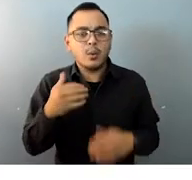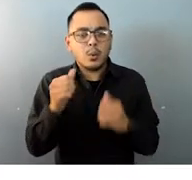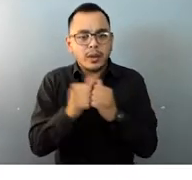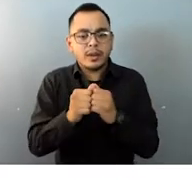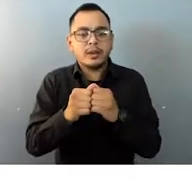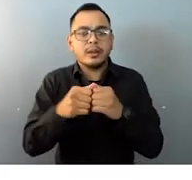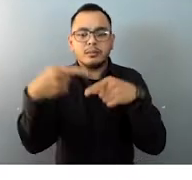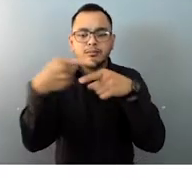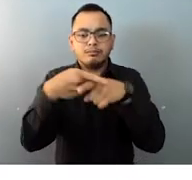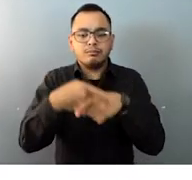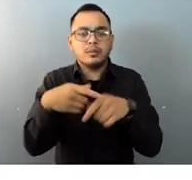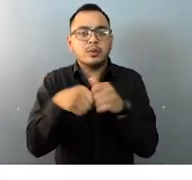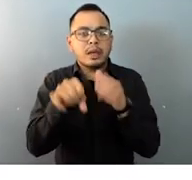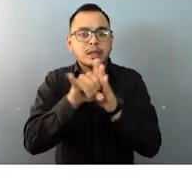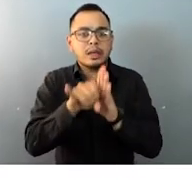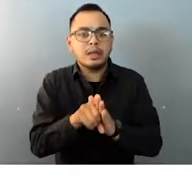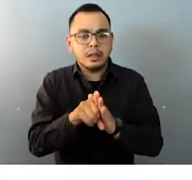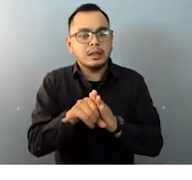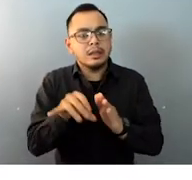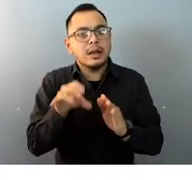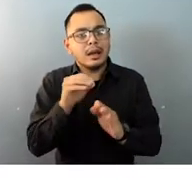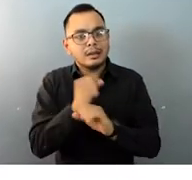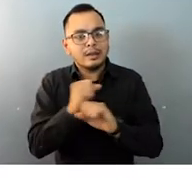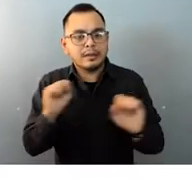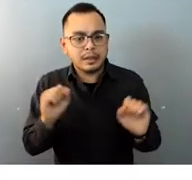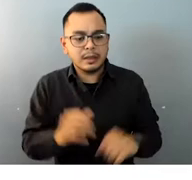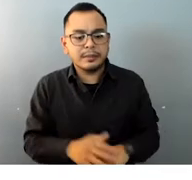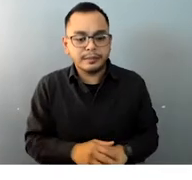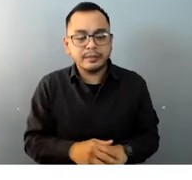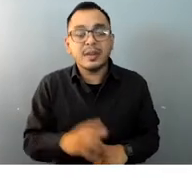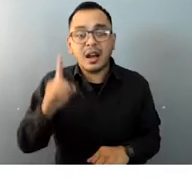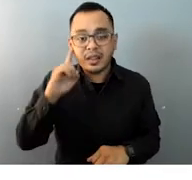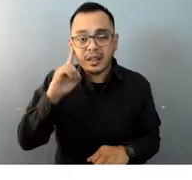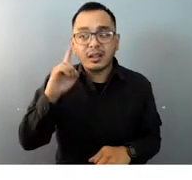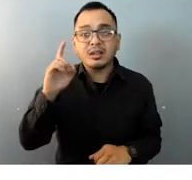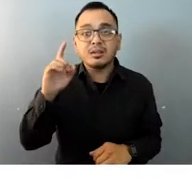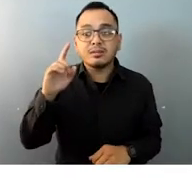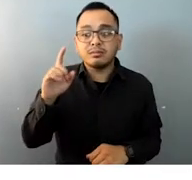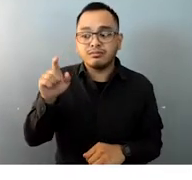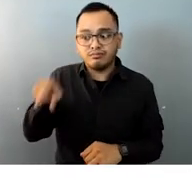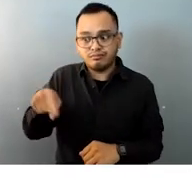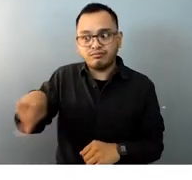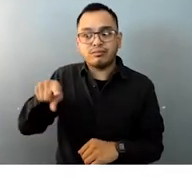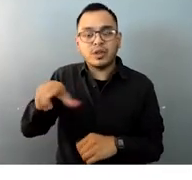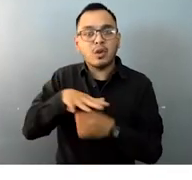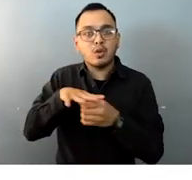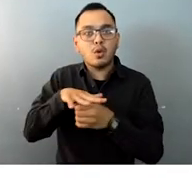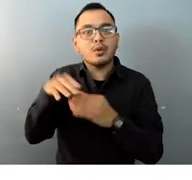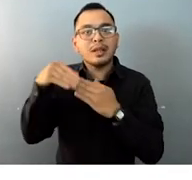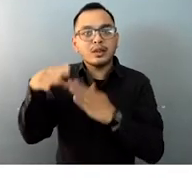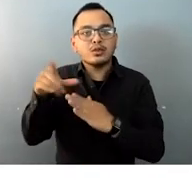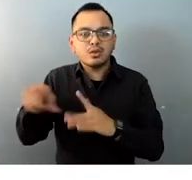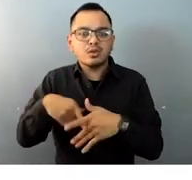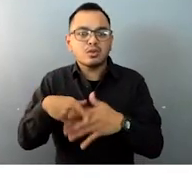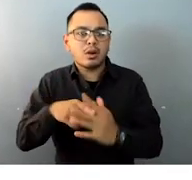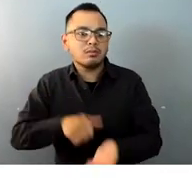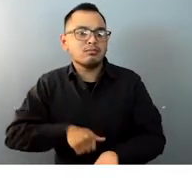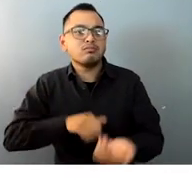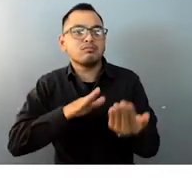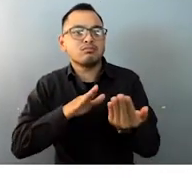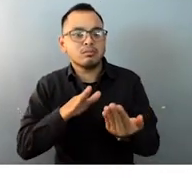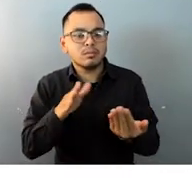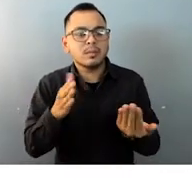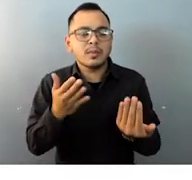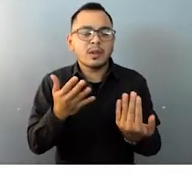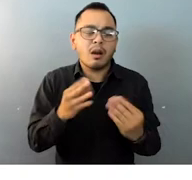many concerns that we have around the intersection of all these identities and safety. And I think it's up to local leaders to start addressing